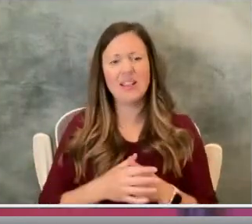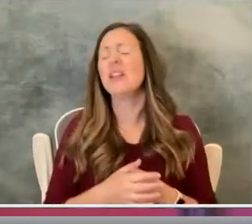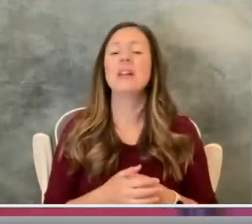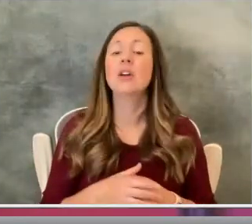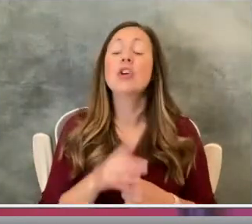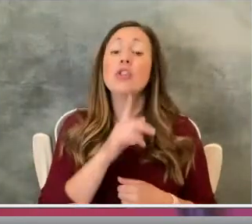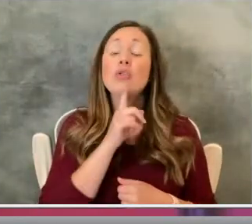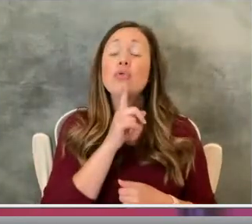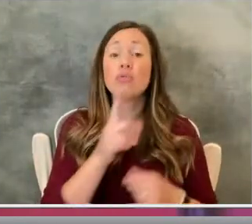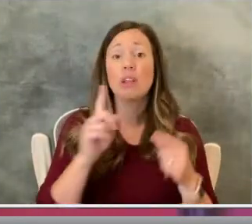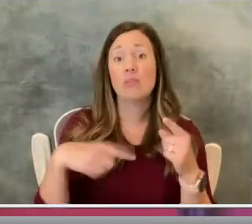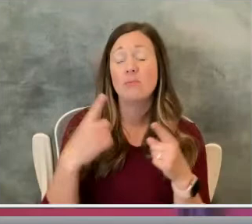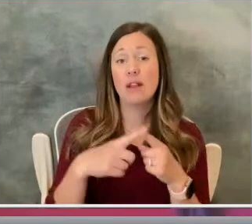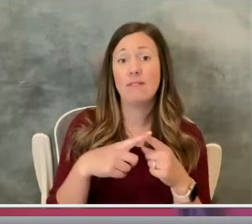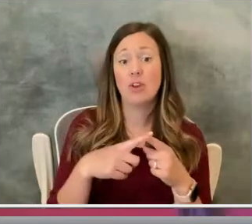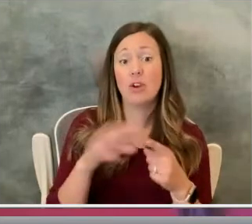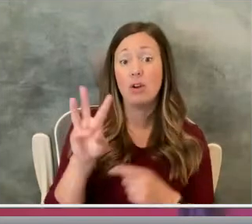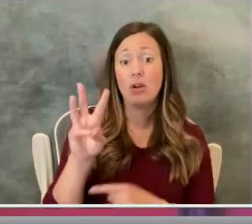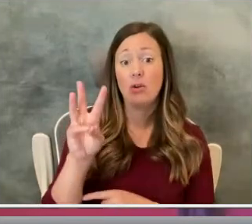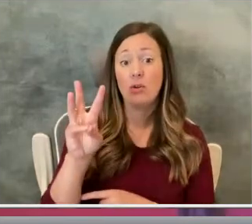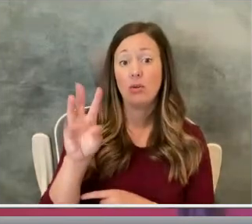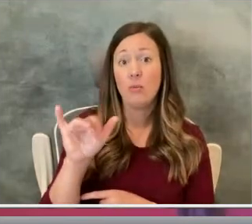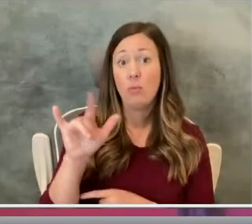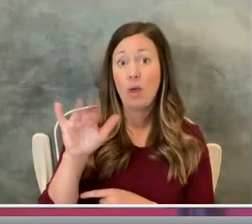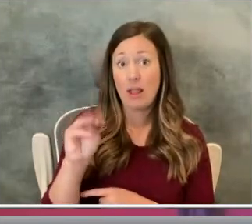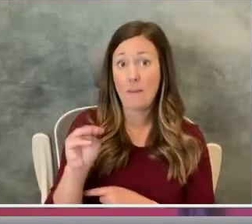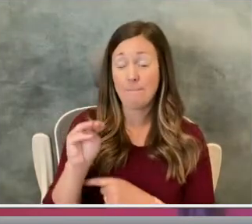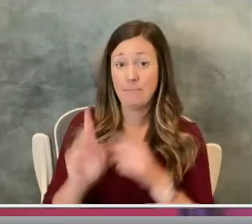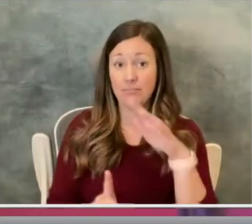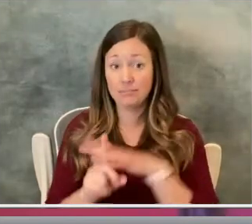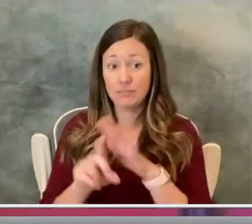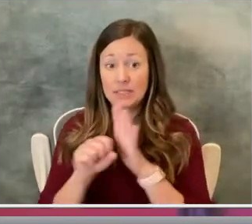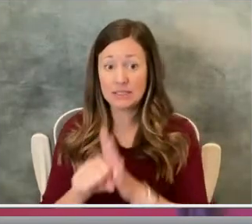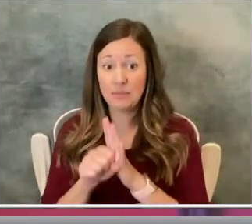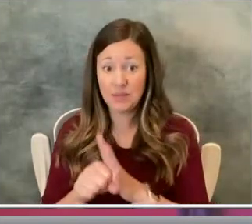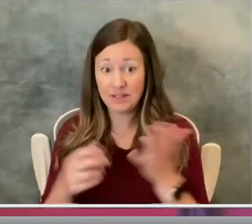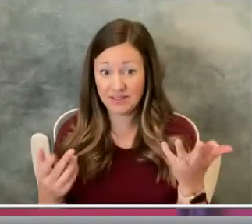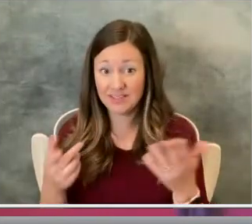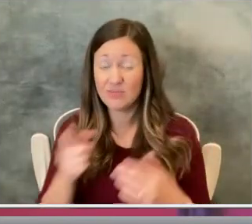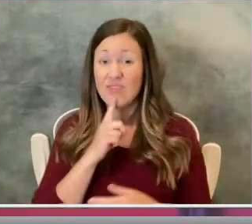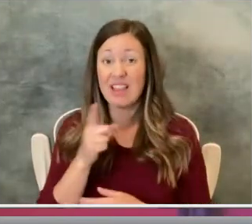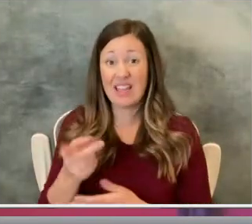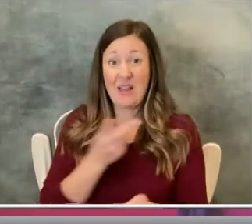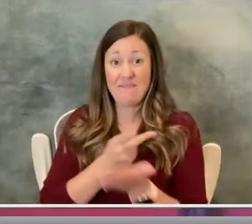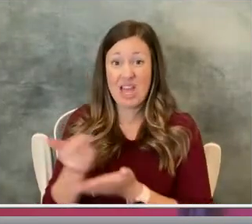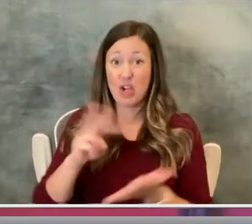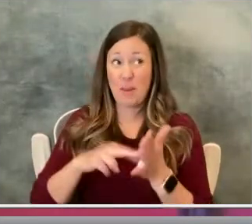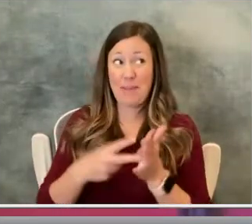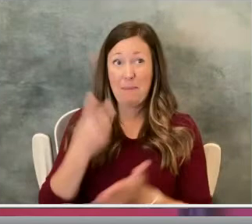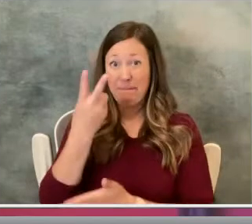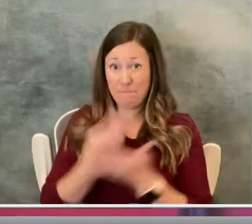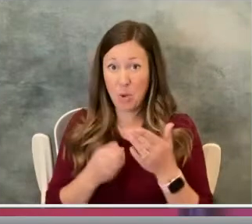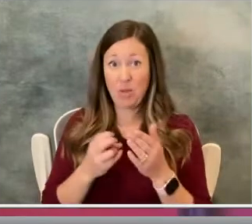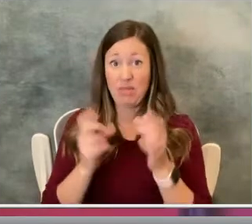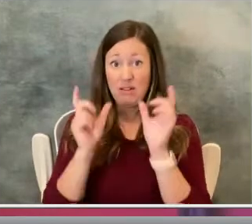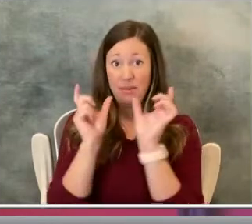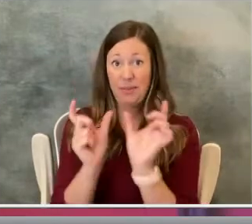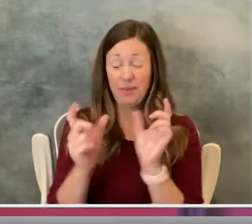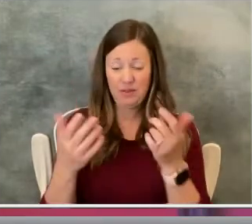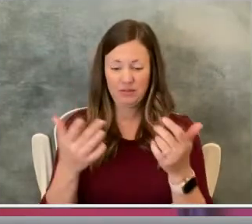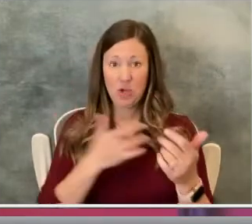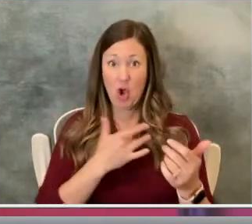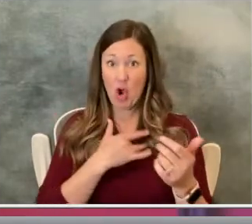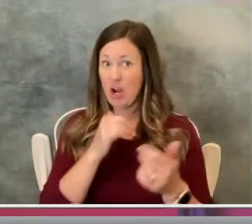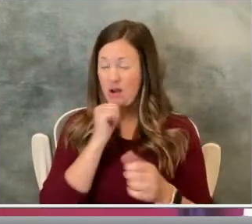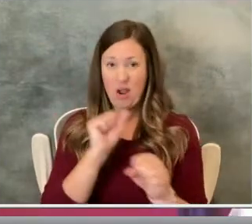time William presented, he was in biventricular failure, meaning both sides of the heart were not working